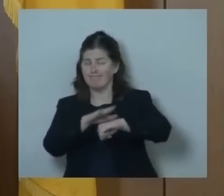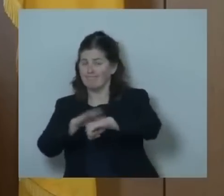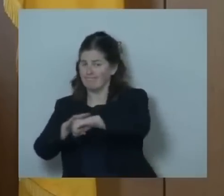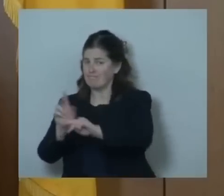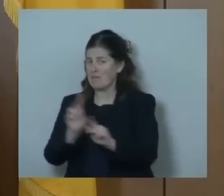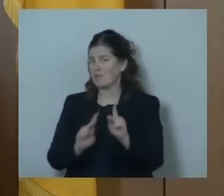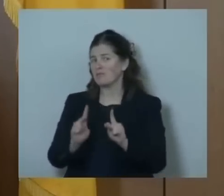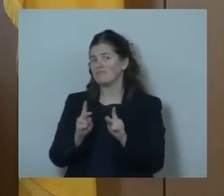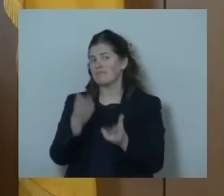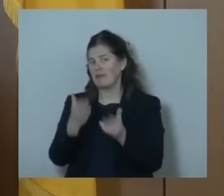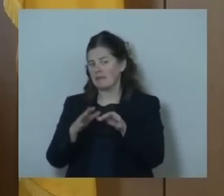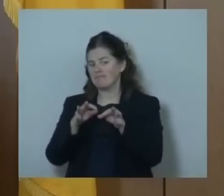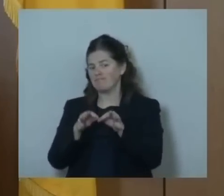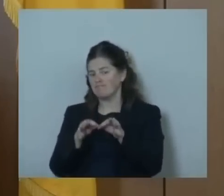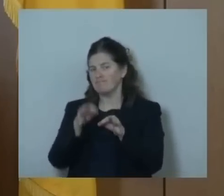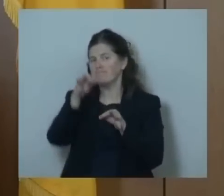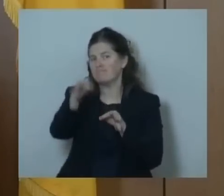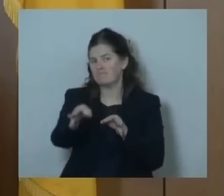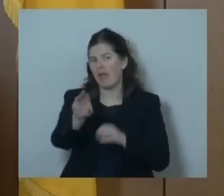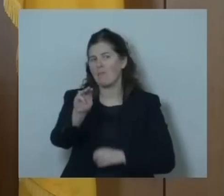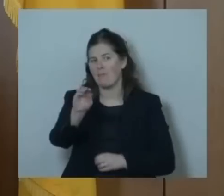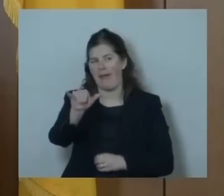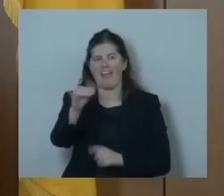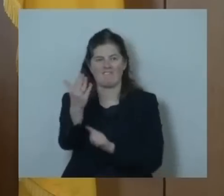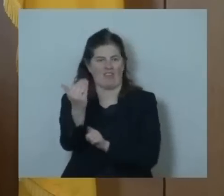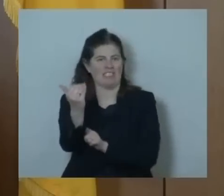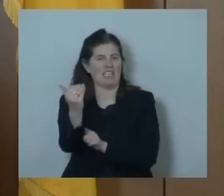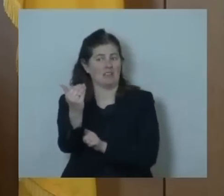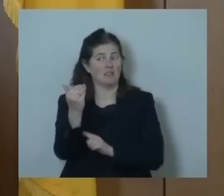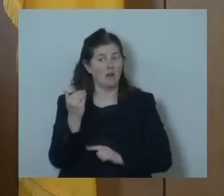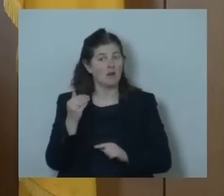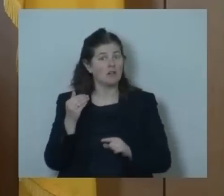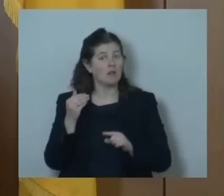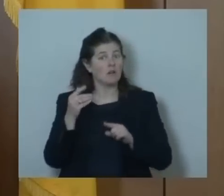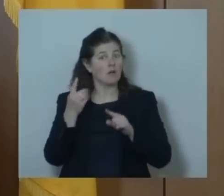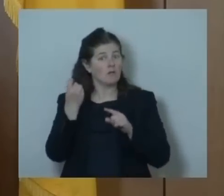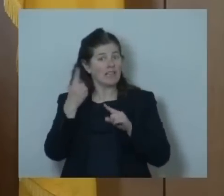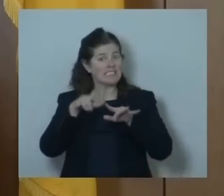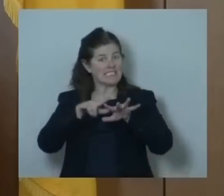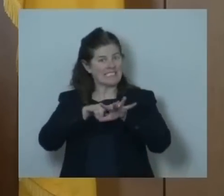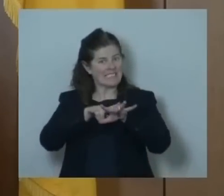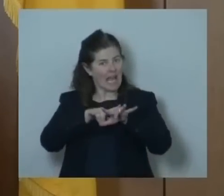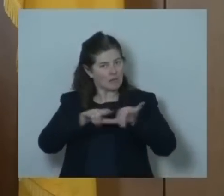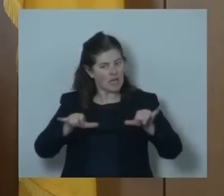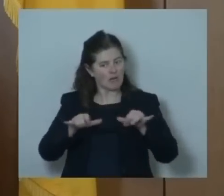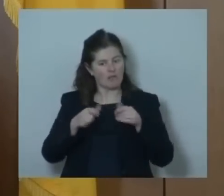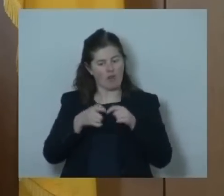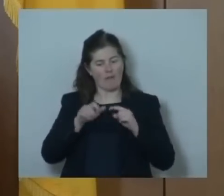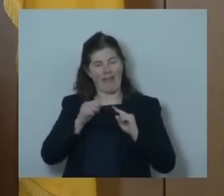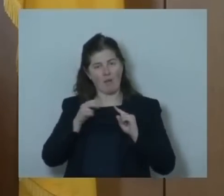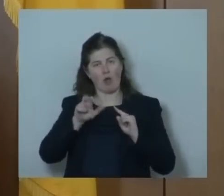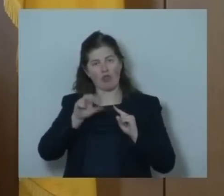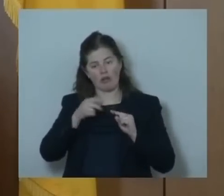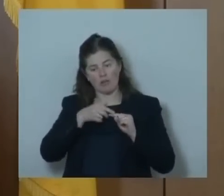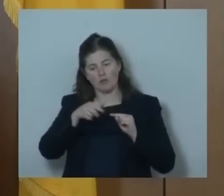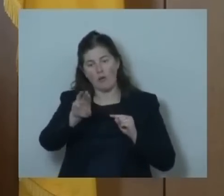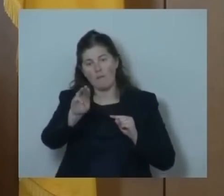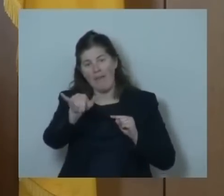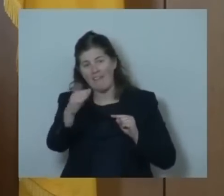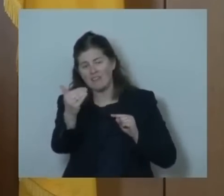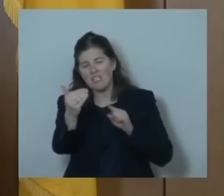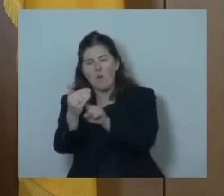folks that we're going to extend them to May 15th while moving in the direction to ease